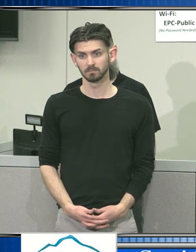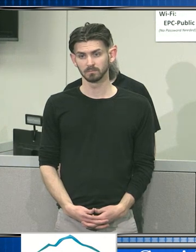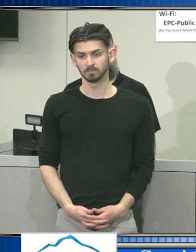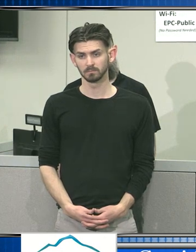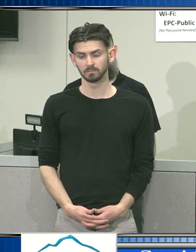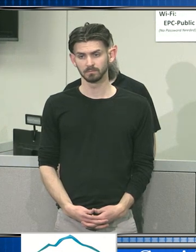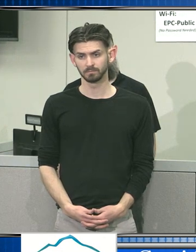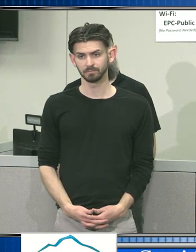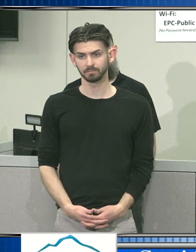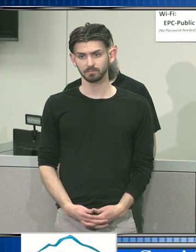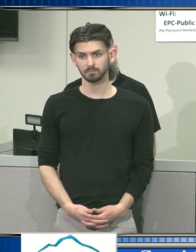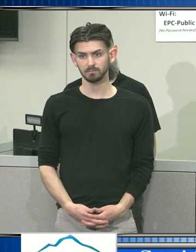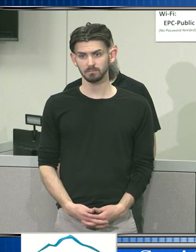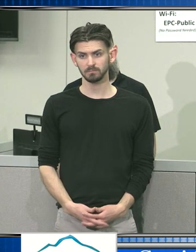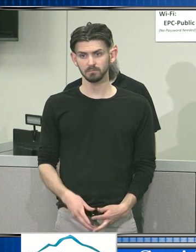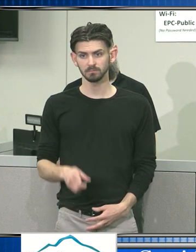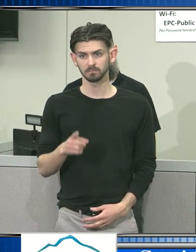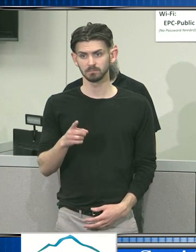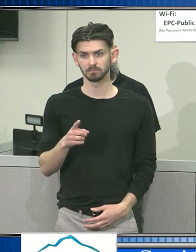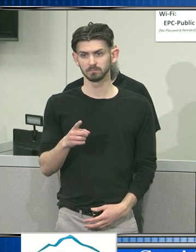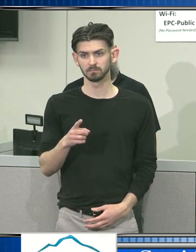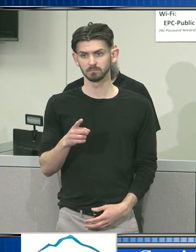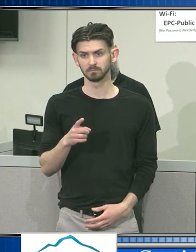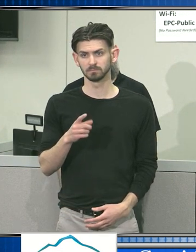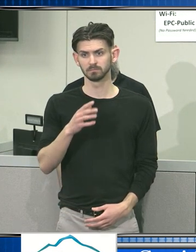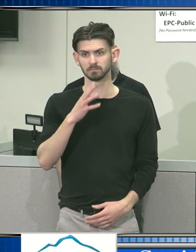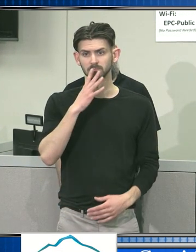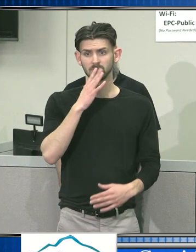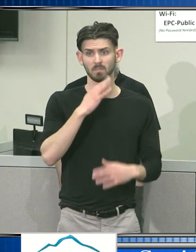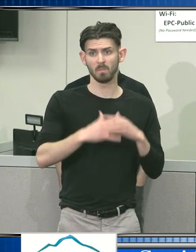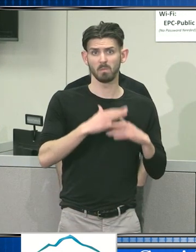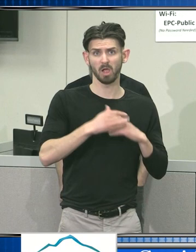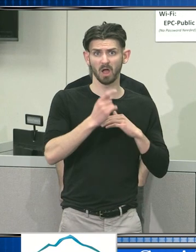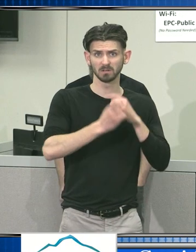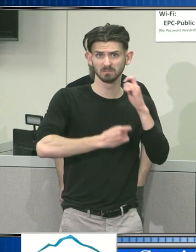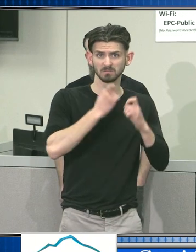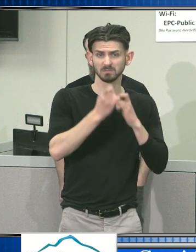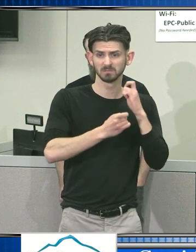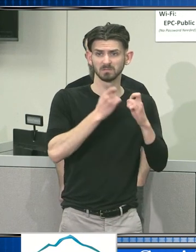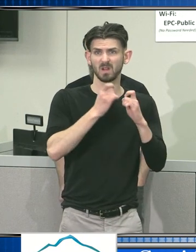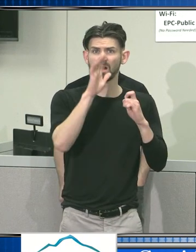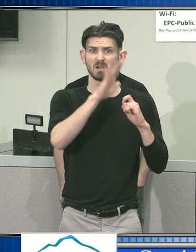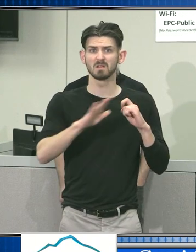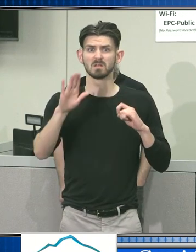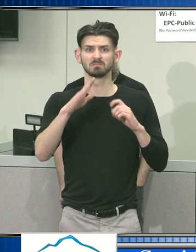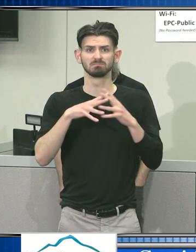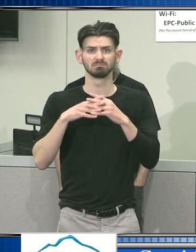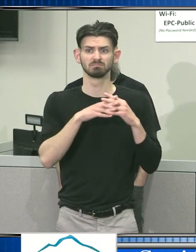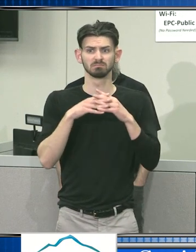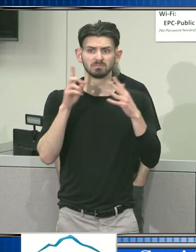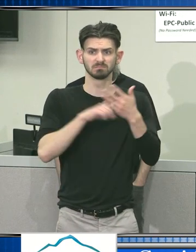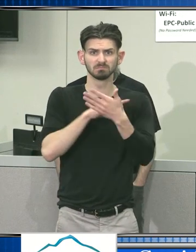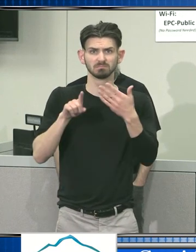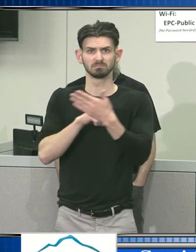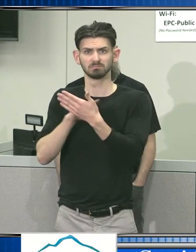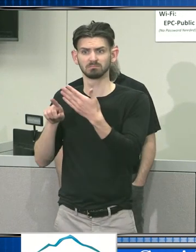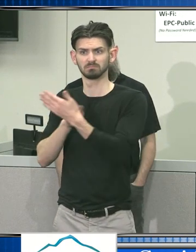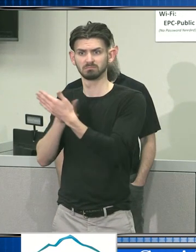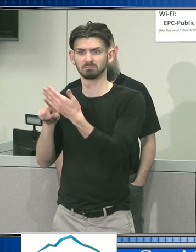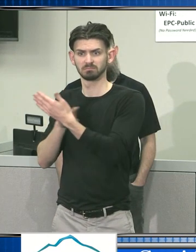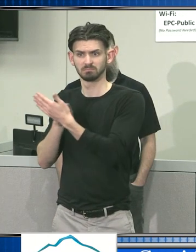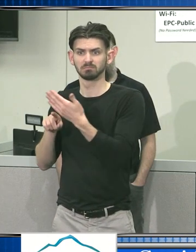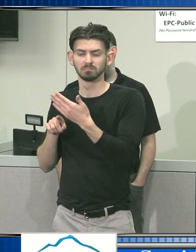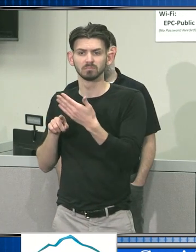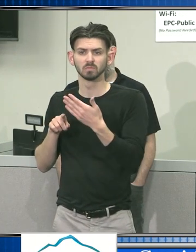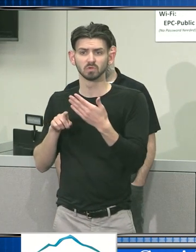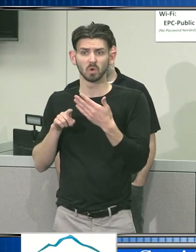Thousands of blood drives have been canceled around the country. Is there a short supply here in Colorado Springs? And have you been talking to hospitals